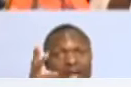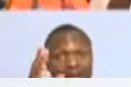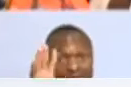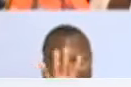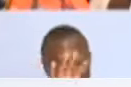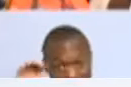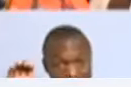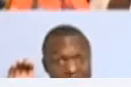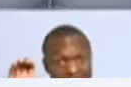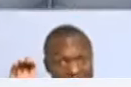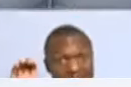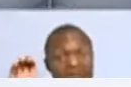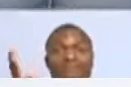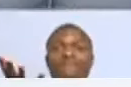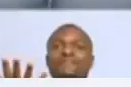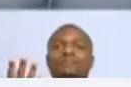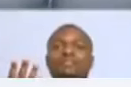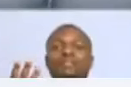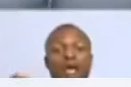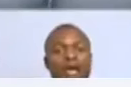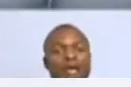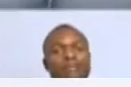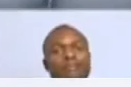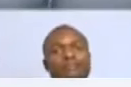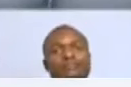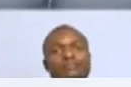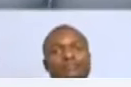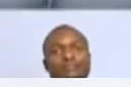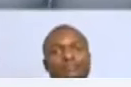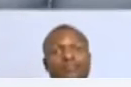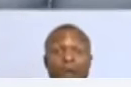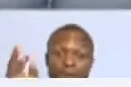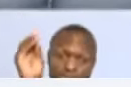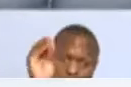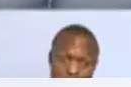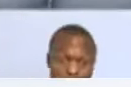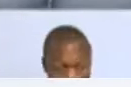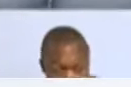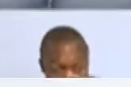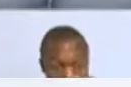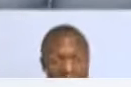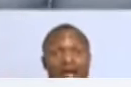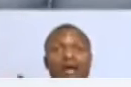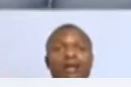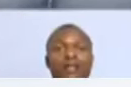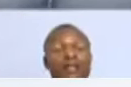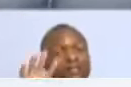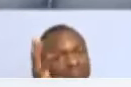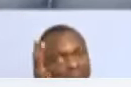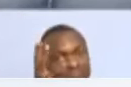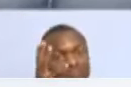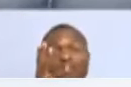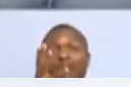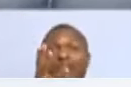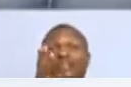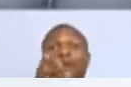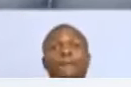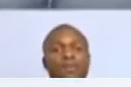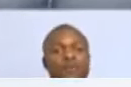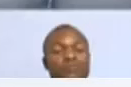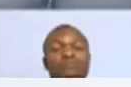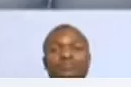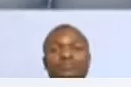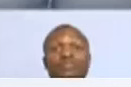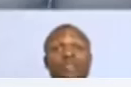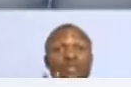515 hectares have been put under natural forest regeneration. Further,